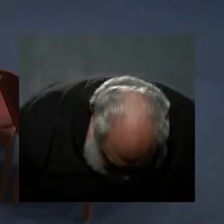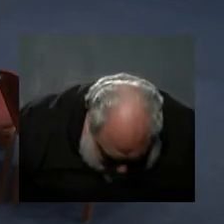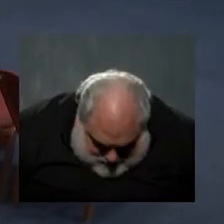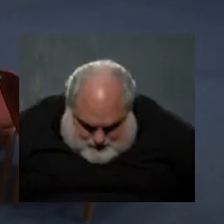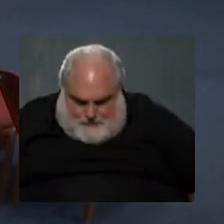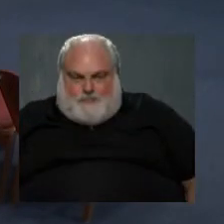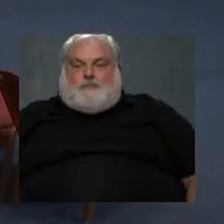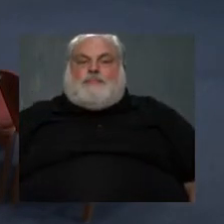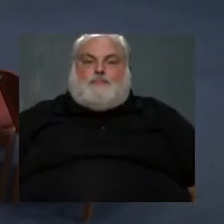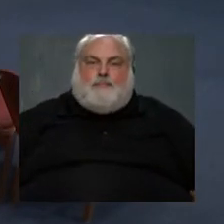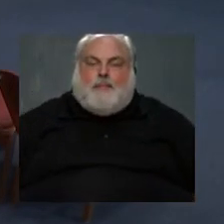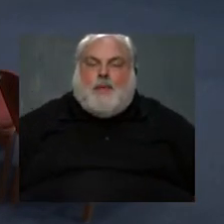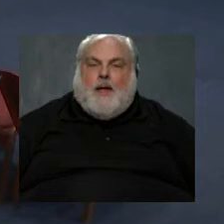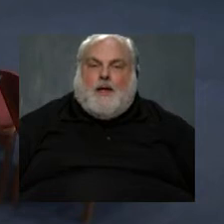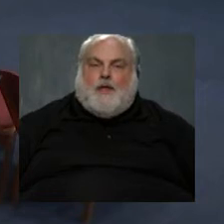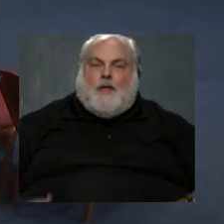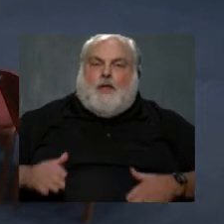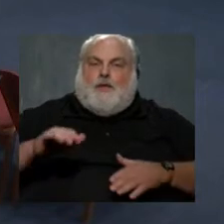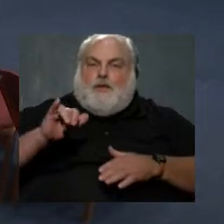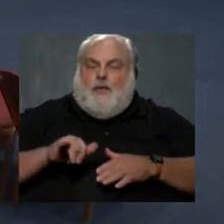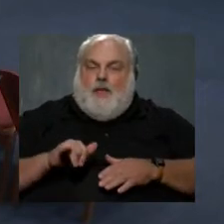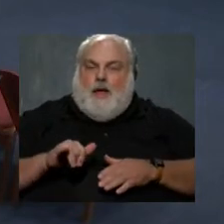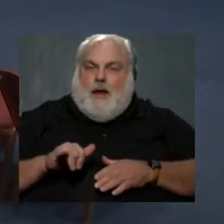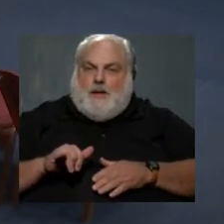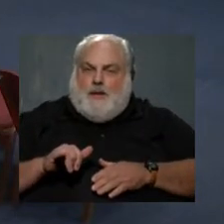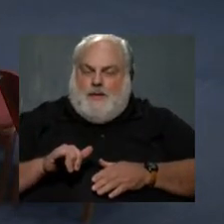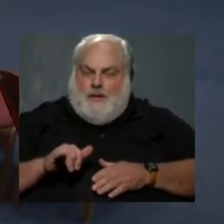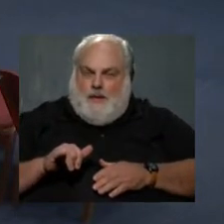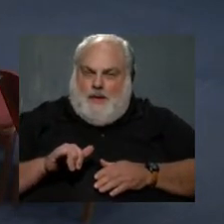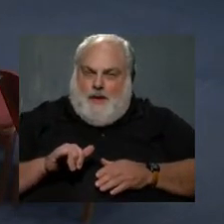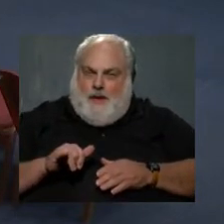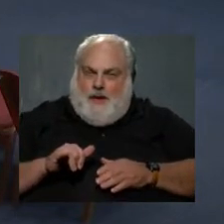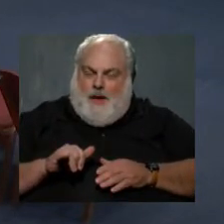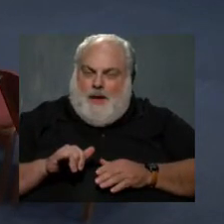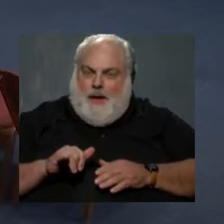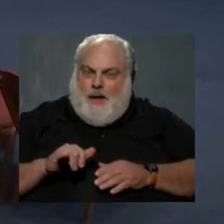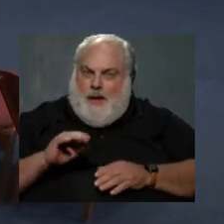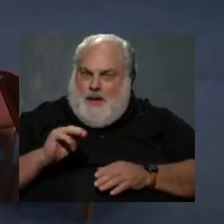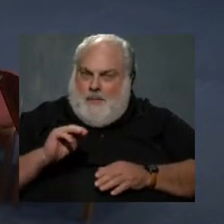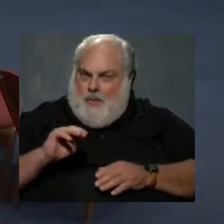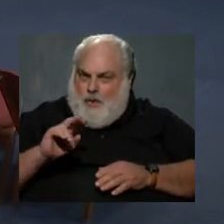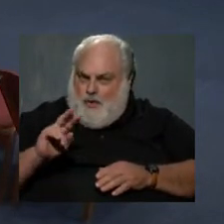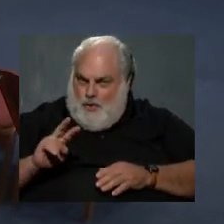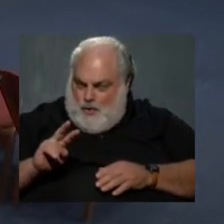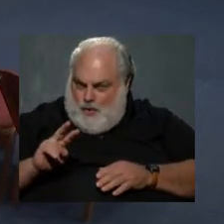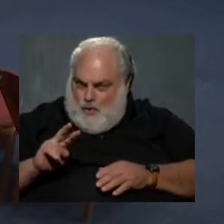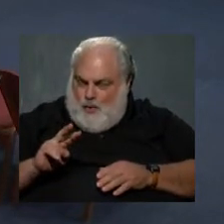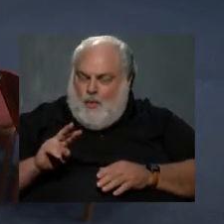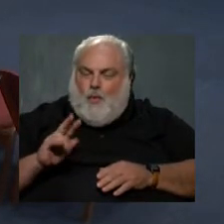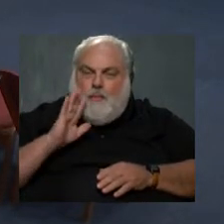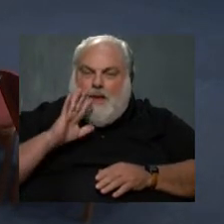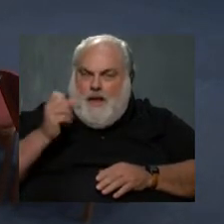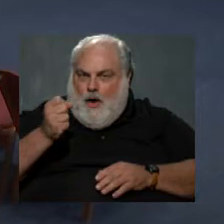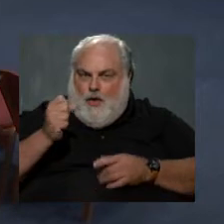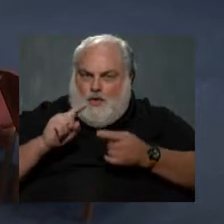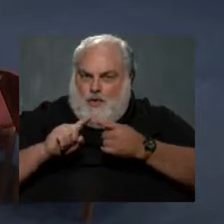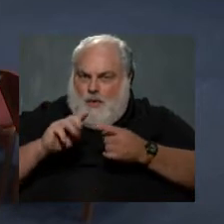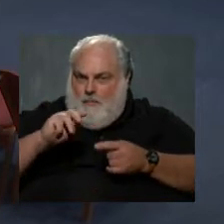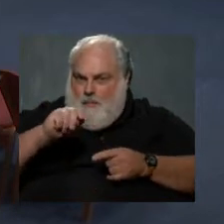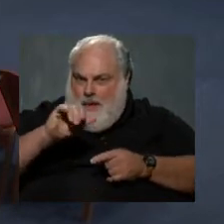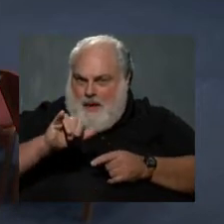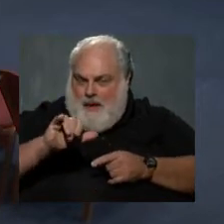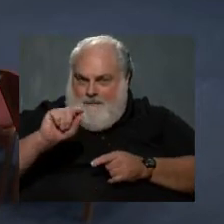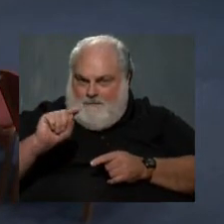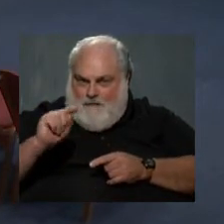Let's see, May 1st. Okay, so May 1st. Okay, are there any questions about the items 1